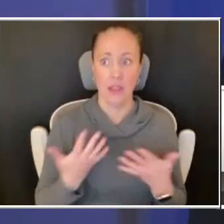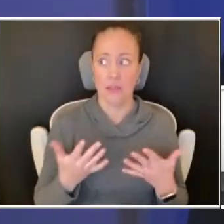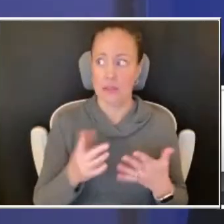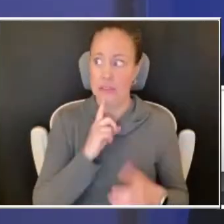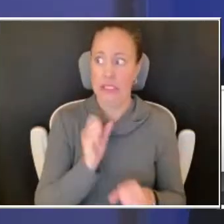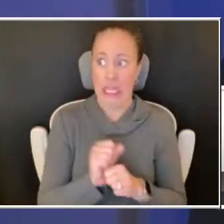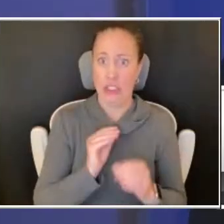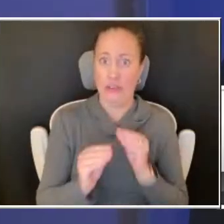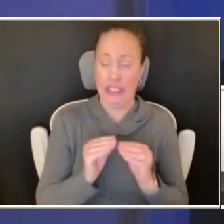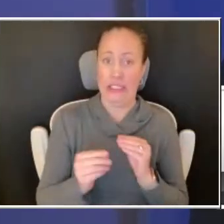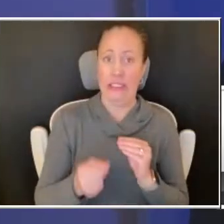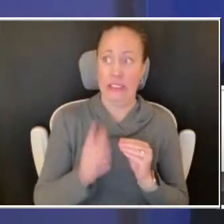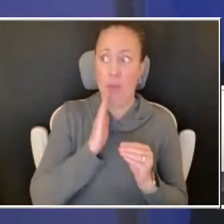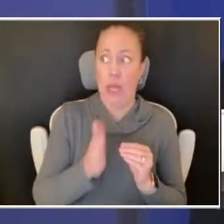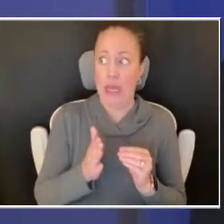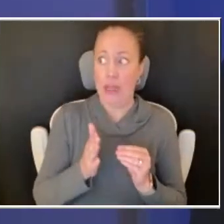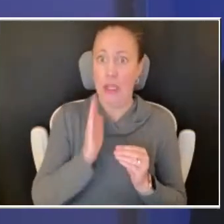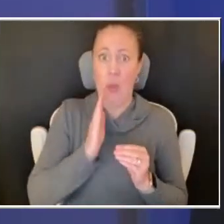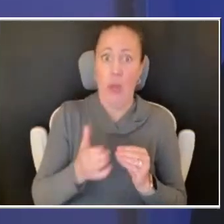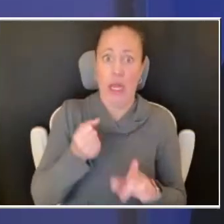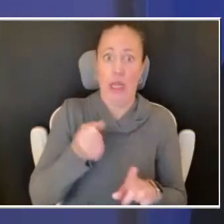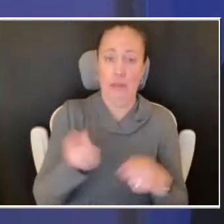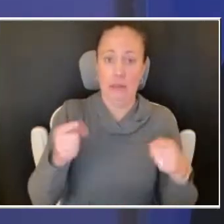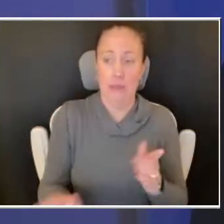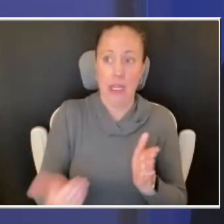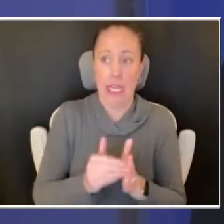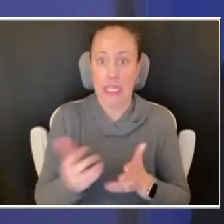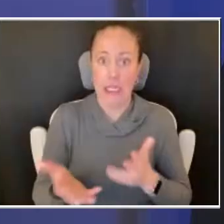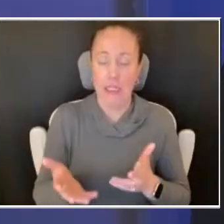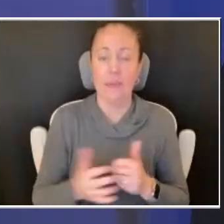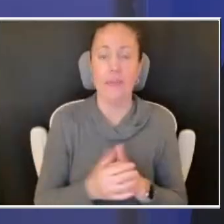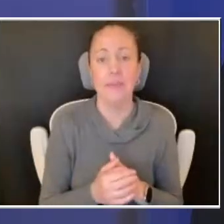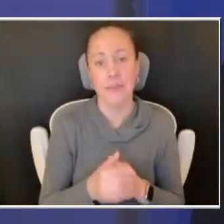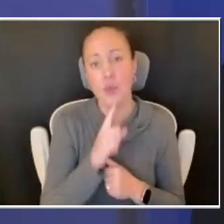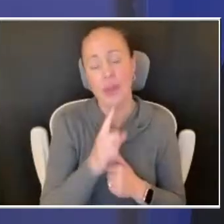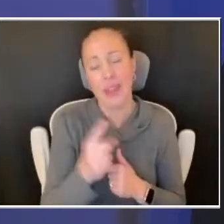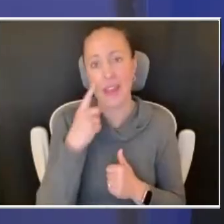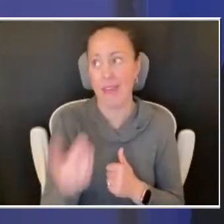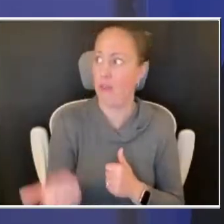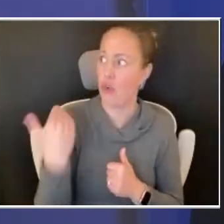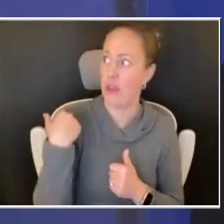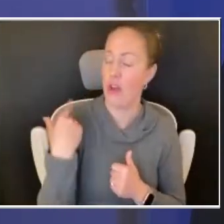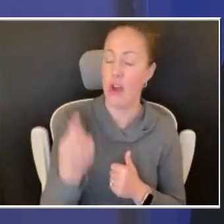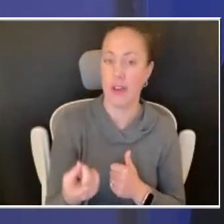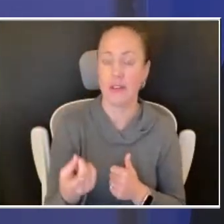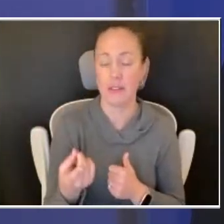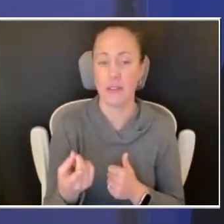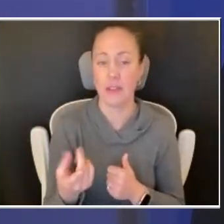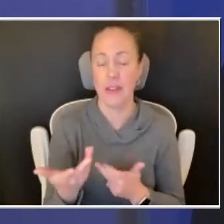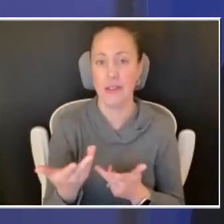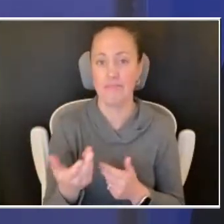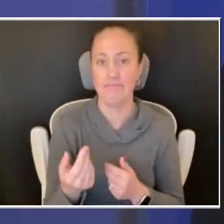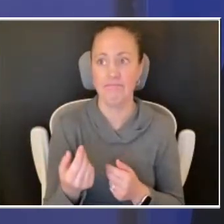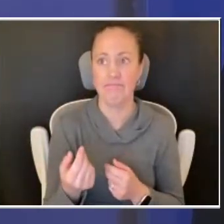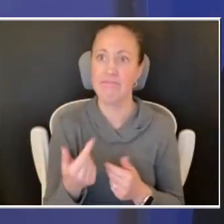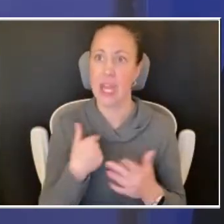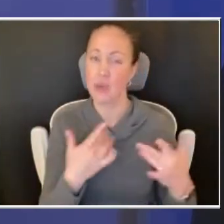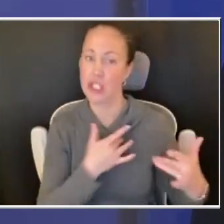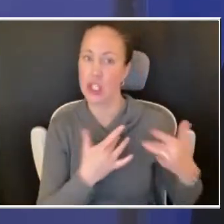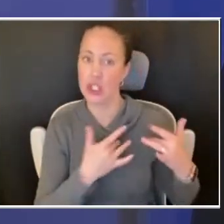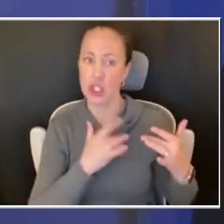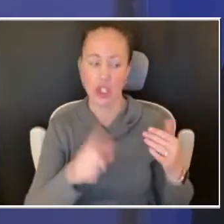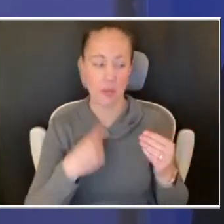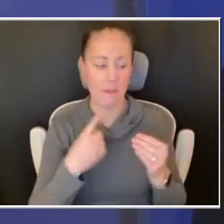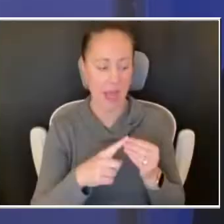okay? And I think early on, I think some of the things I was just concerned about, are